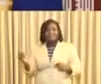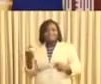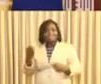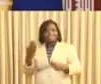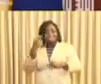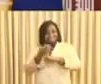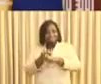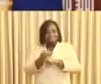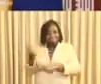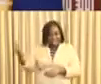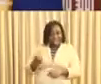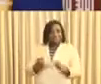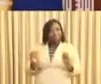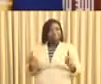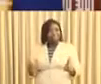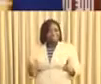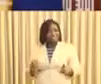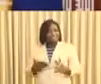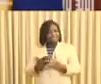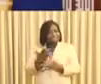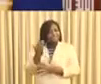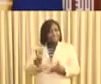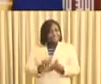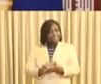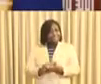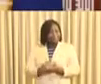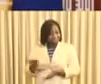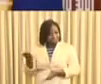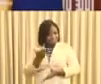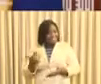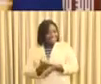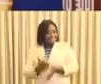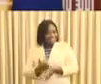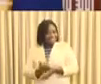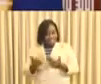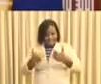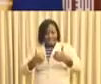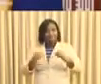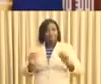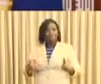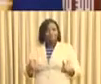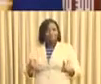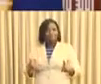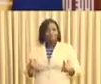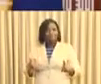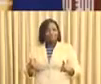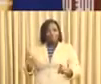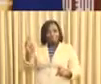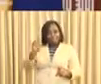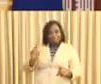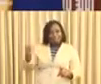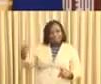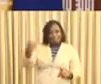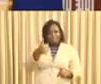ordeal, we Ghanaians have had the opportunity to reintroduce ourselves to one another, showing the best